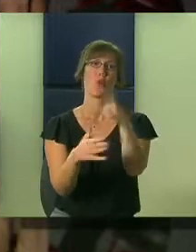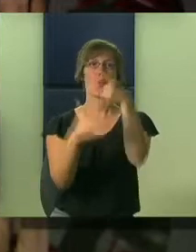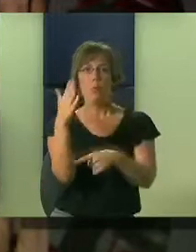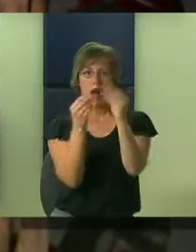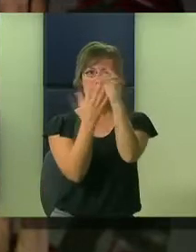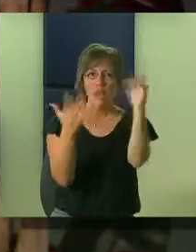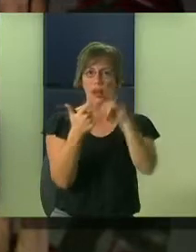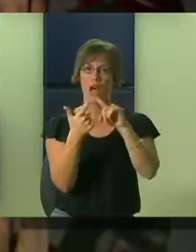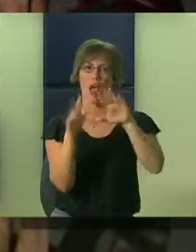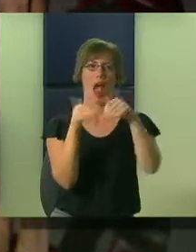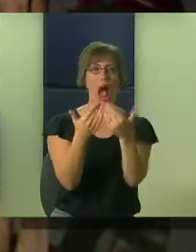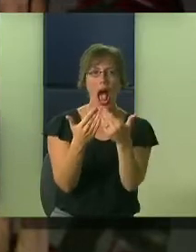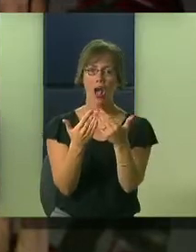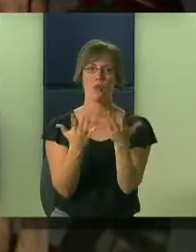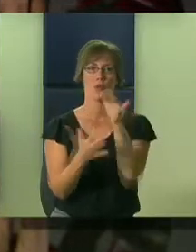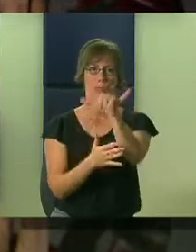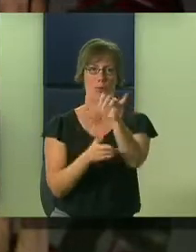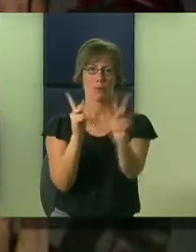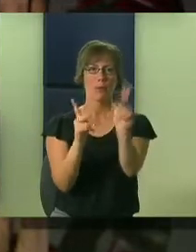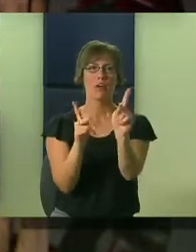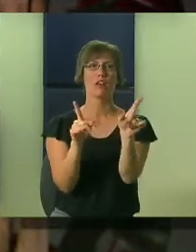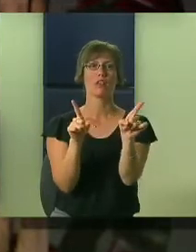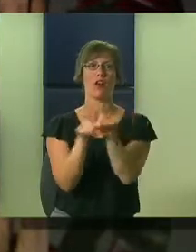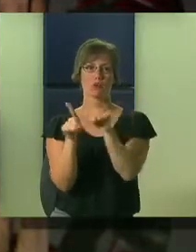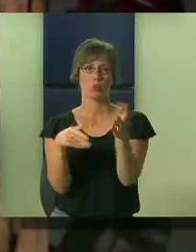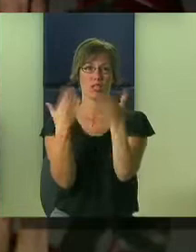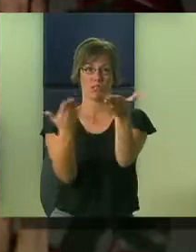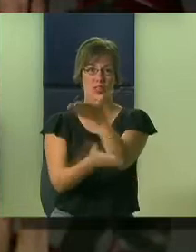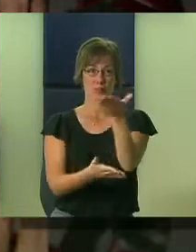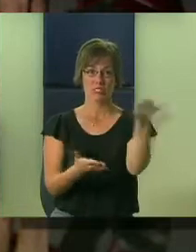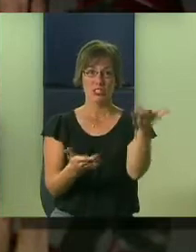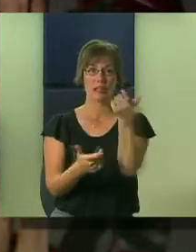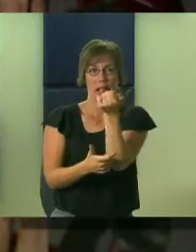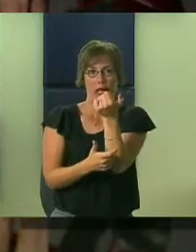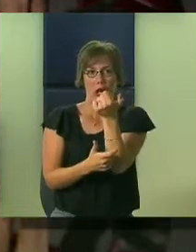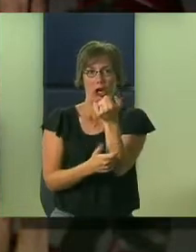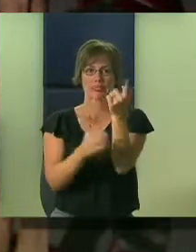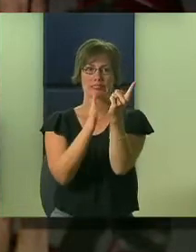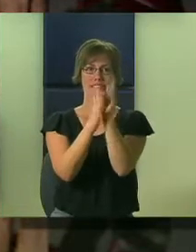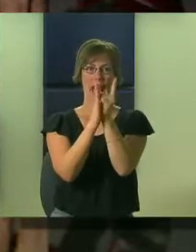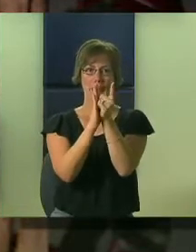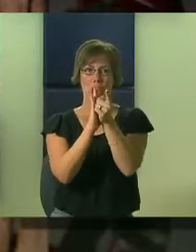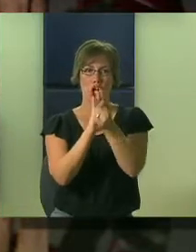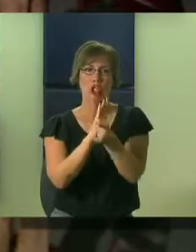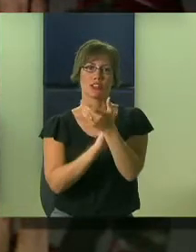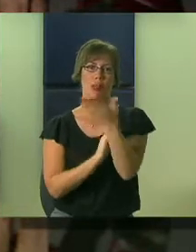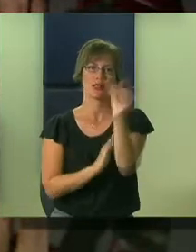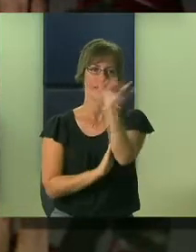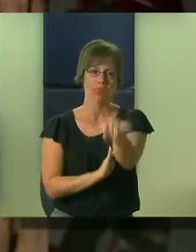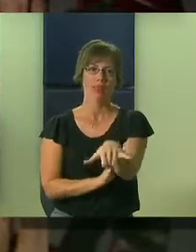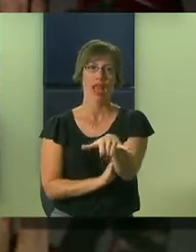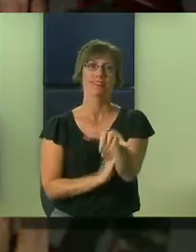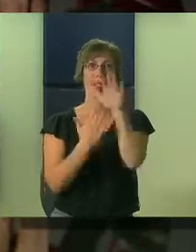we do it? They've even supplied us with the materials that we need, clickers and timers and things of